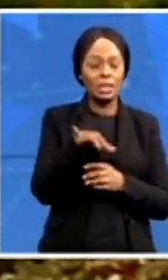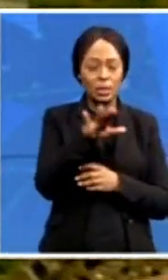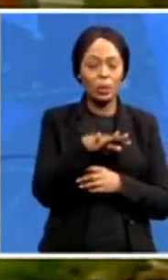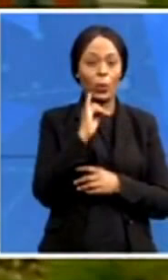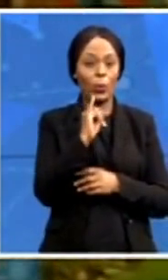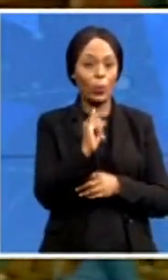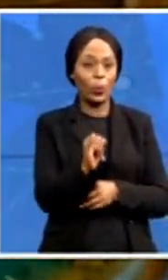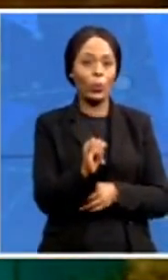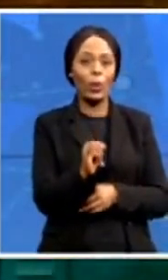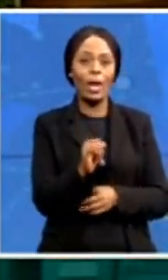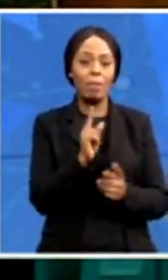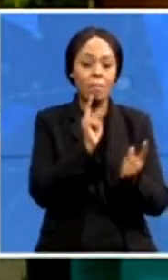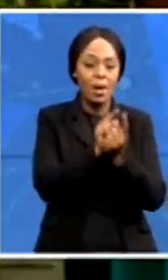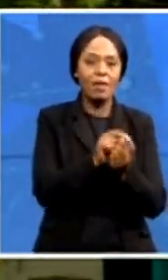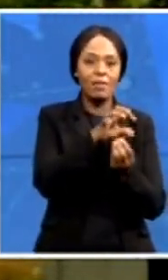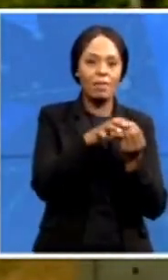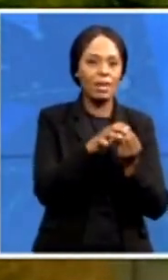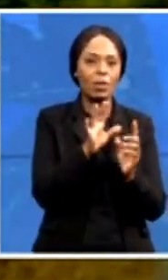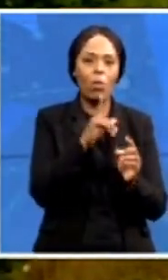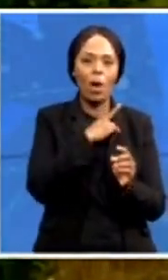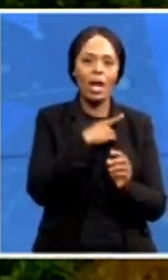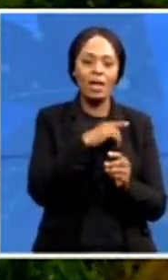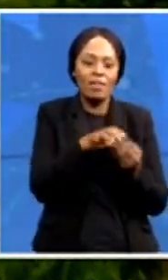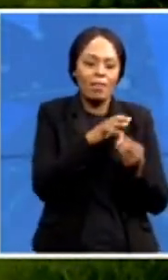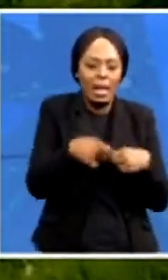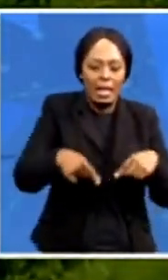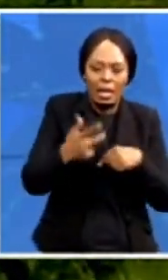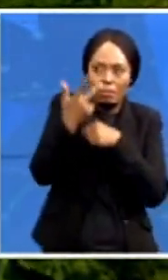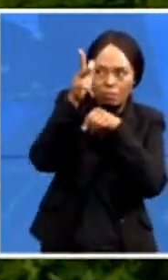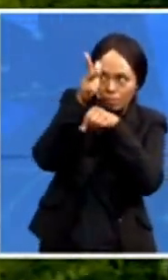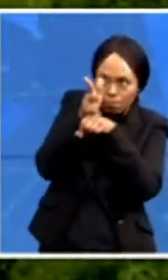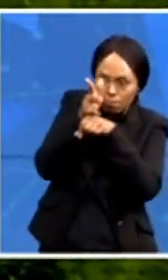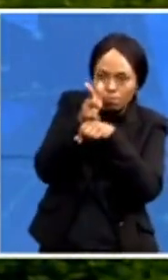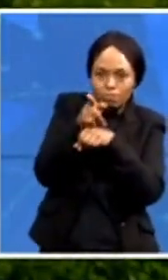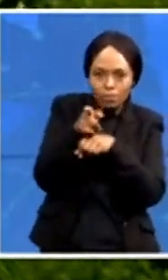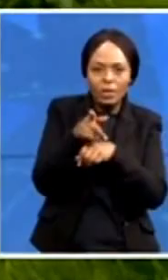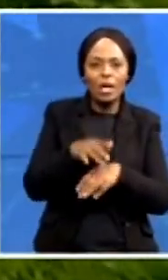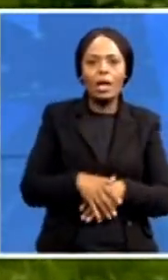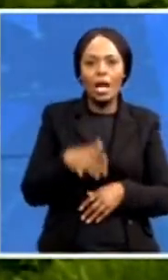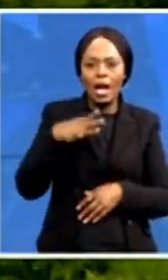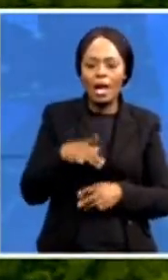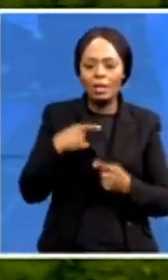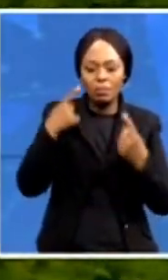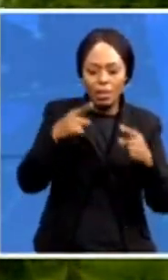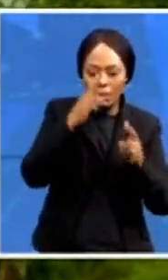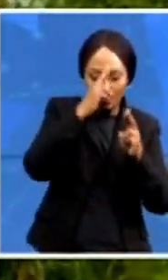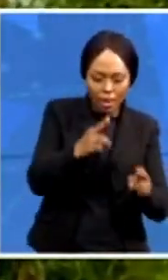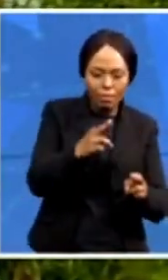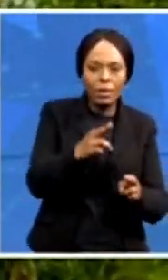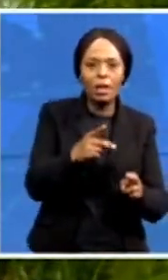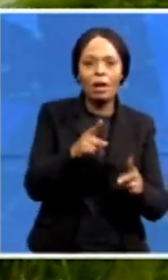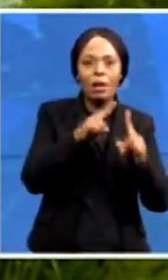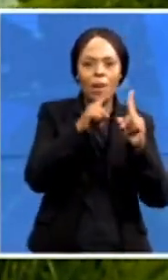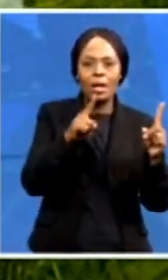come on camera. Other residents were there to pay their respects. We were also hesitant to speak to us, Blaine. So we decided to